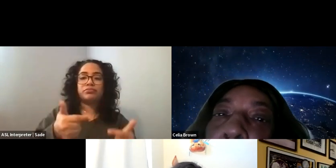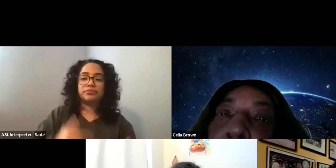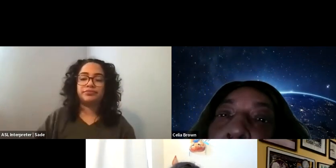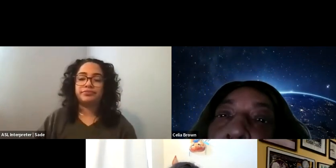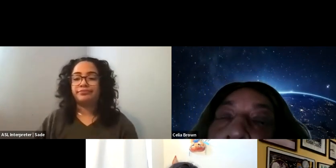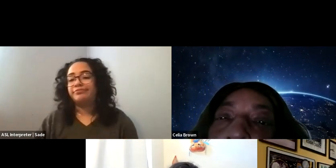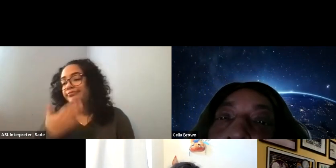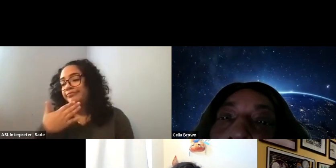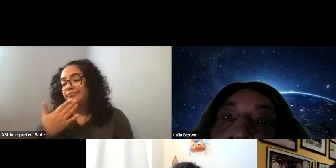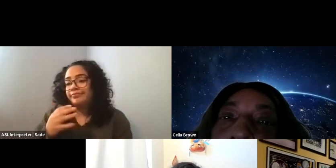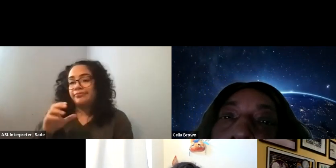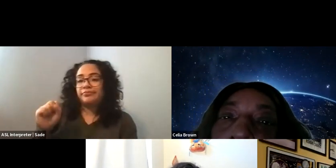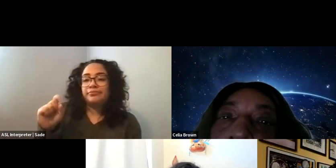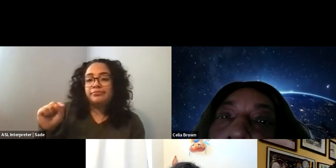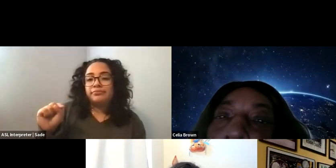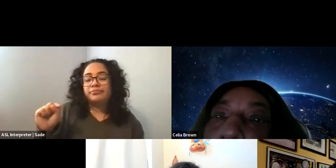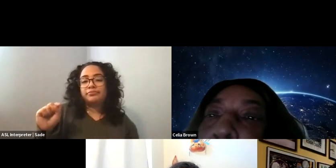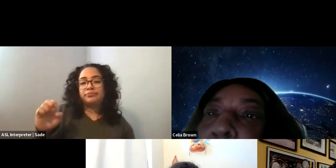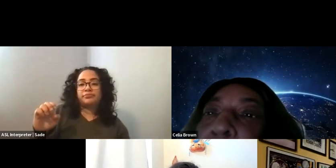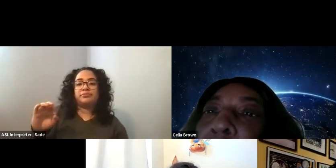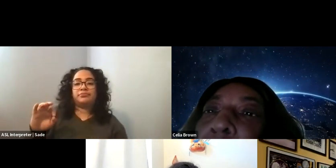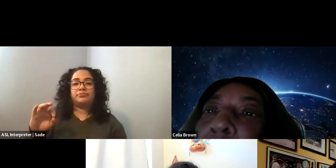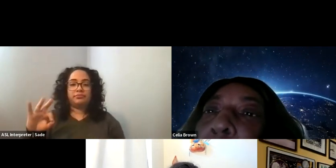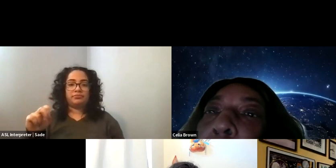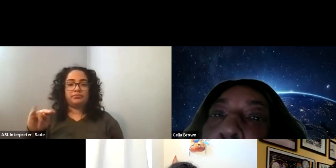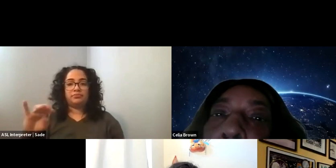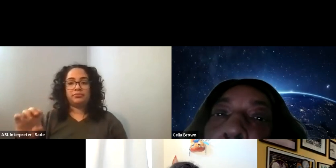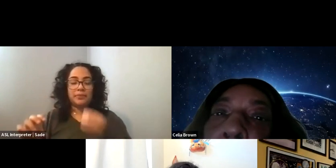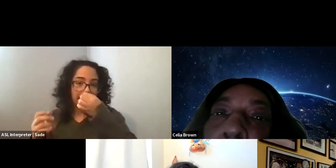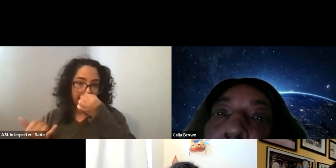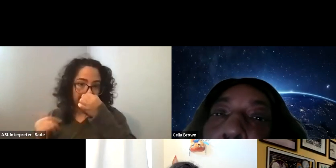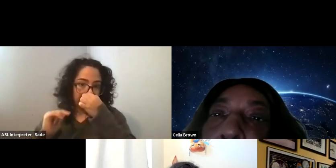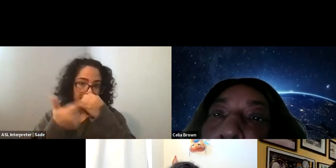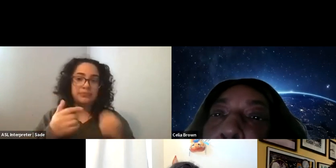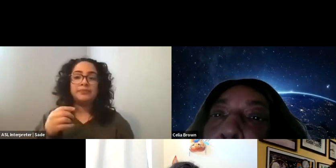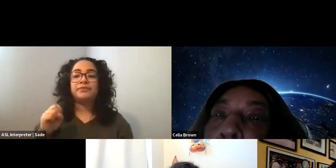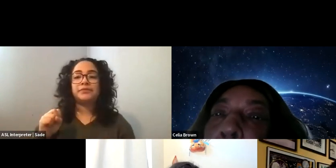Thank you, Stefanie. Pass it over to Sascha.